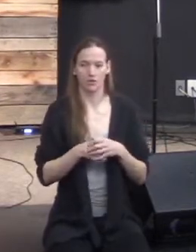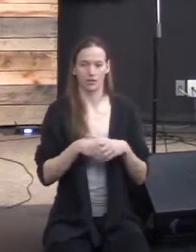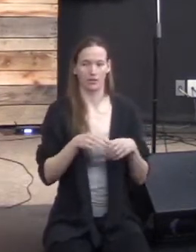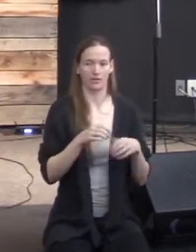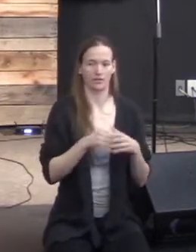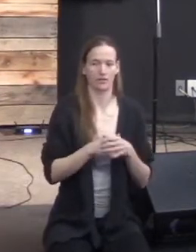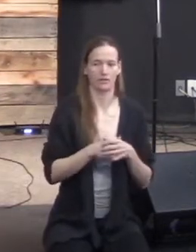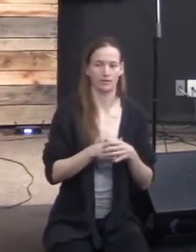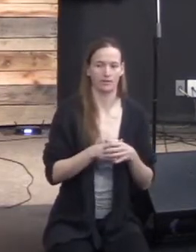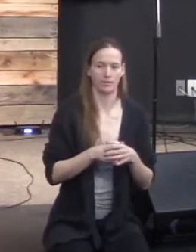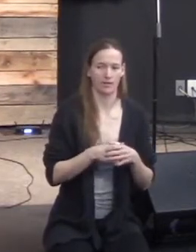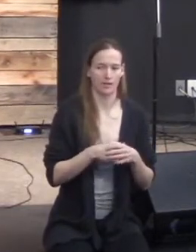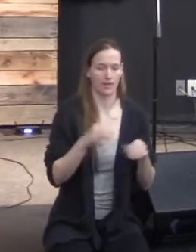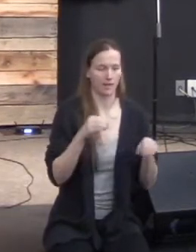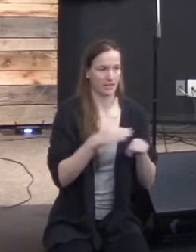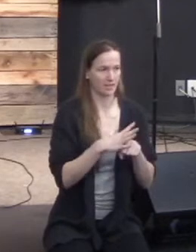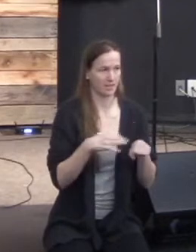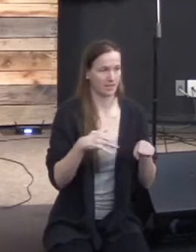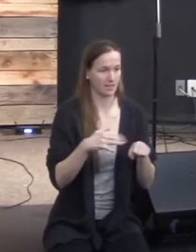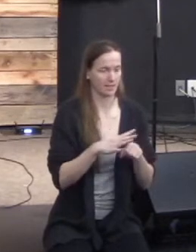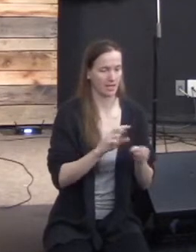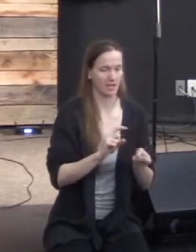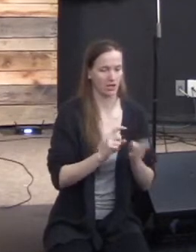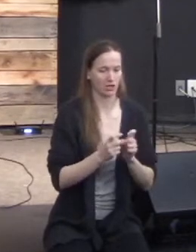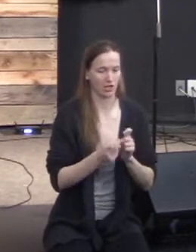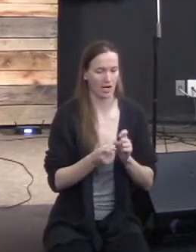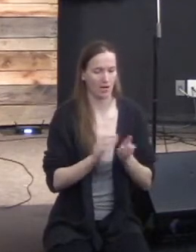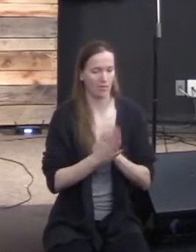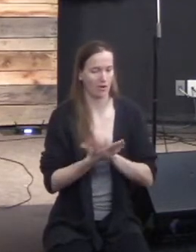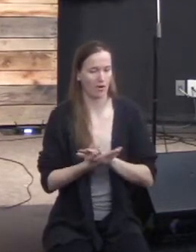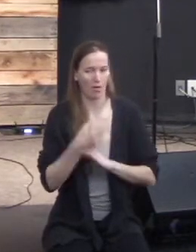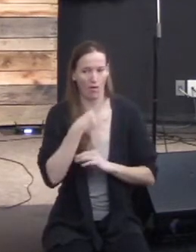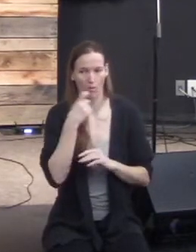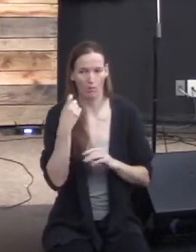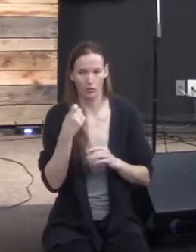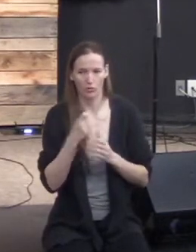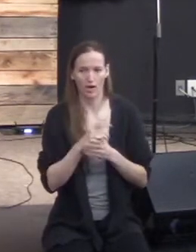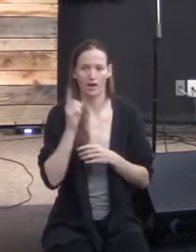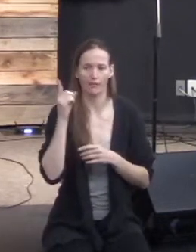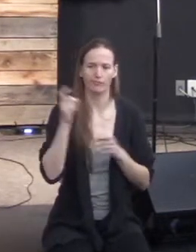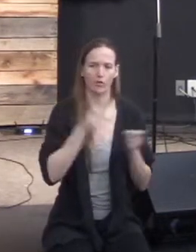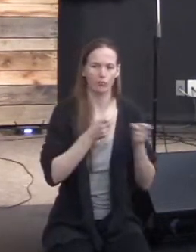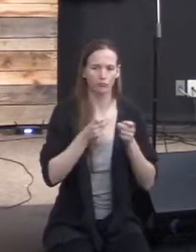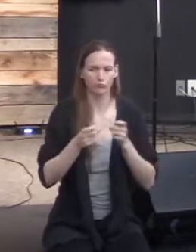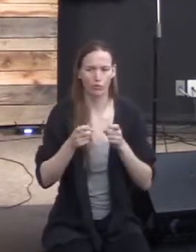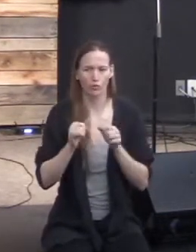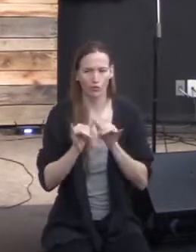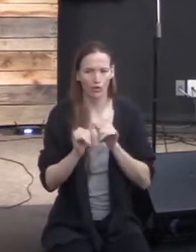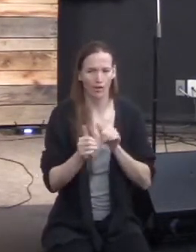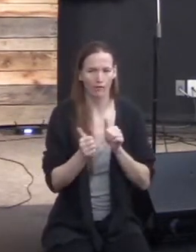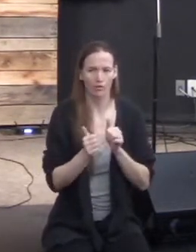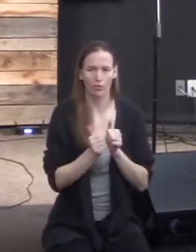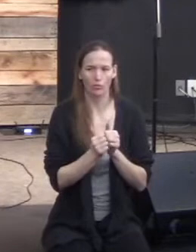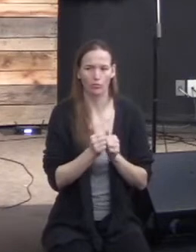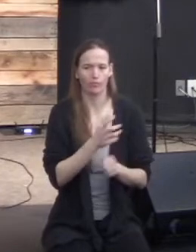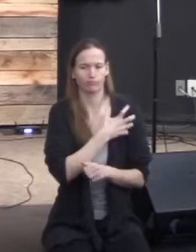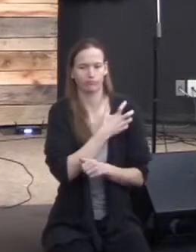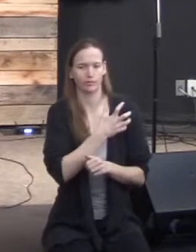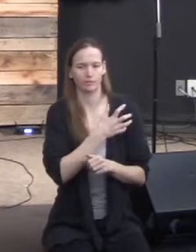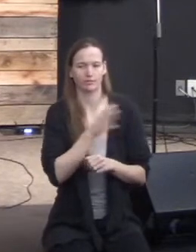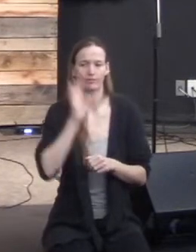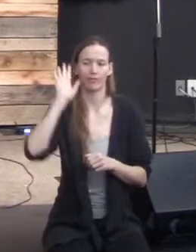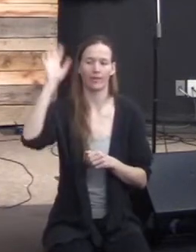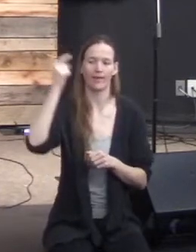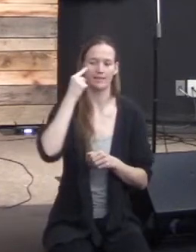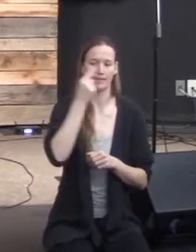on foot. Come, let us rejoice in him. He rules forever by his power. His eyes watch the nations. Let not the